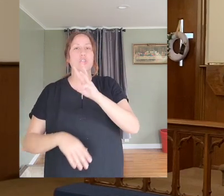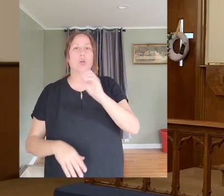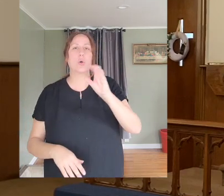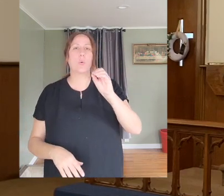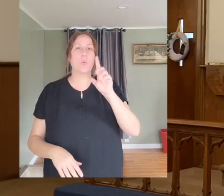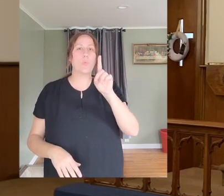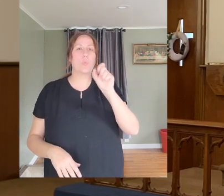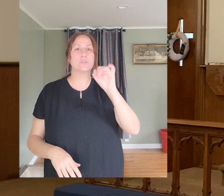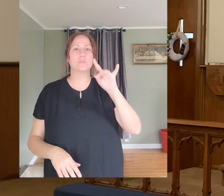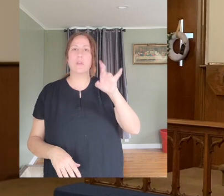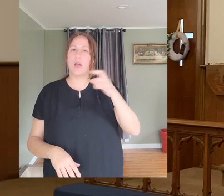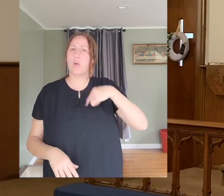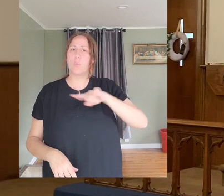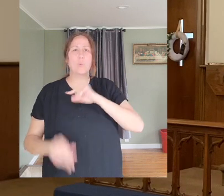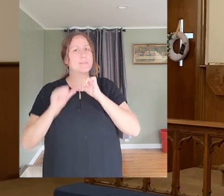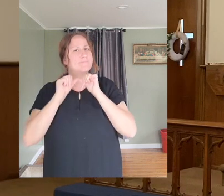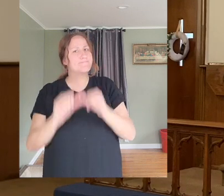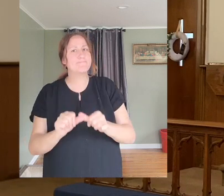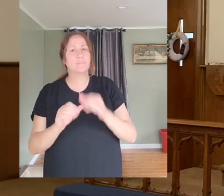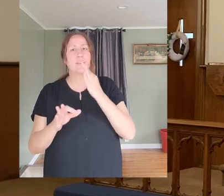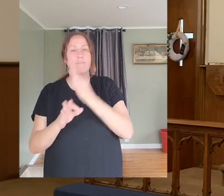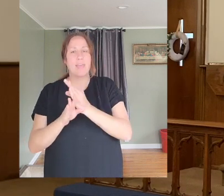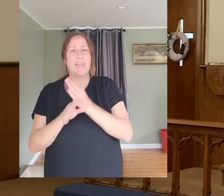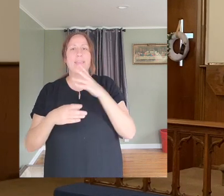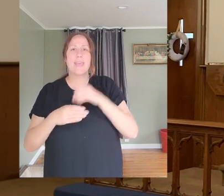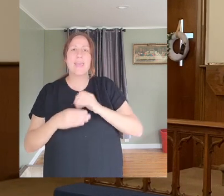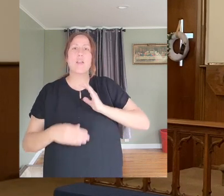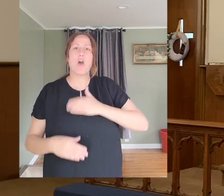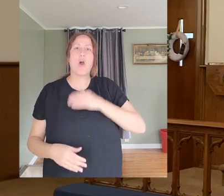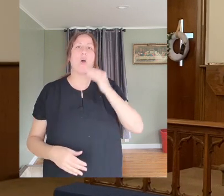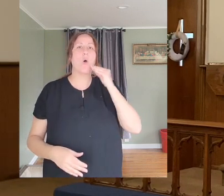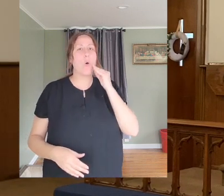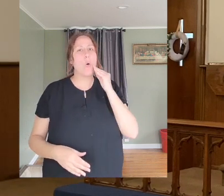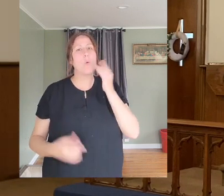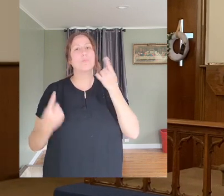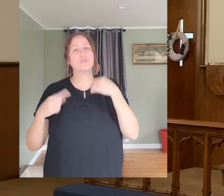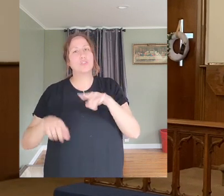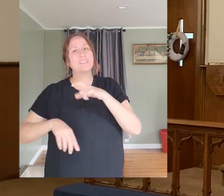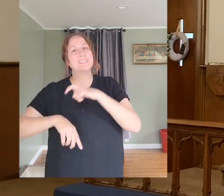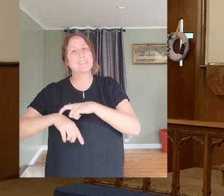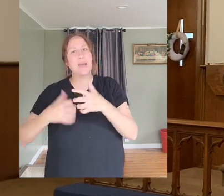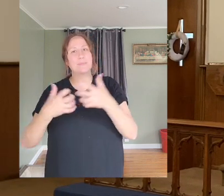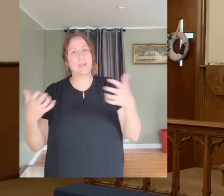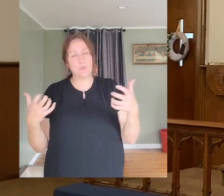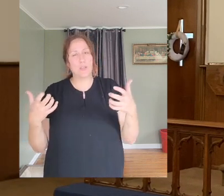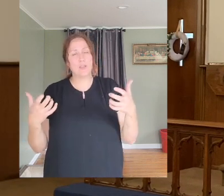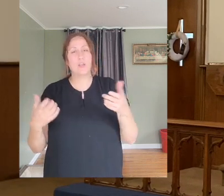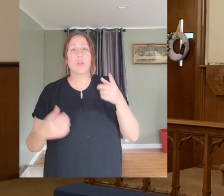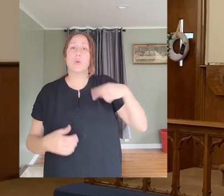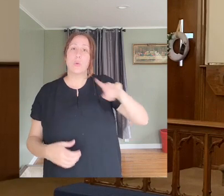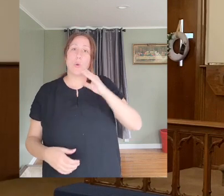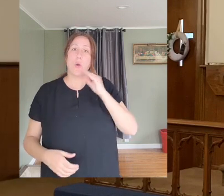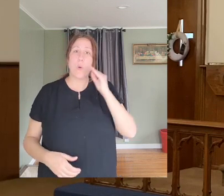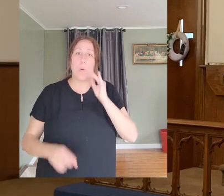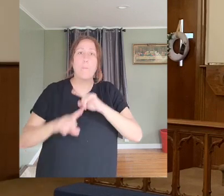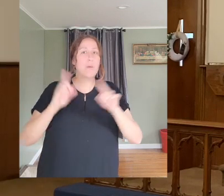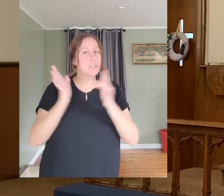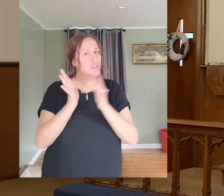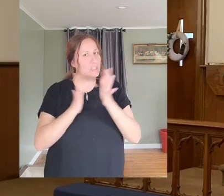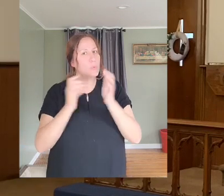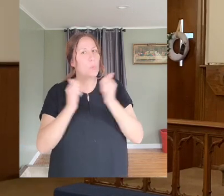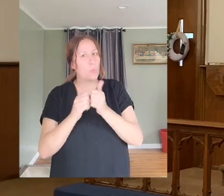keeping on in faith in our homes during this time apart. While we might be at home, Jesus is with